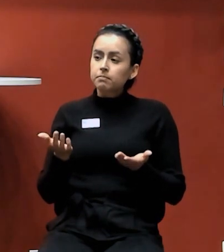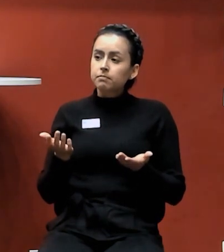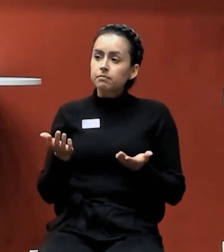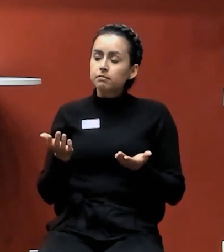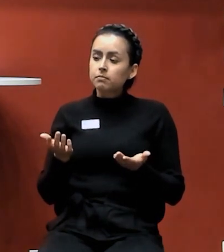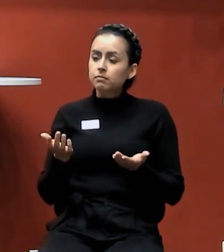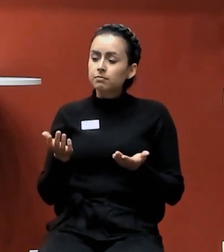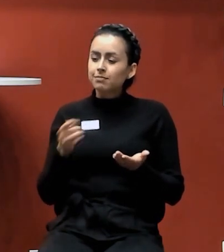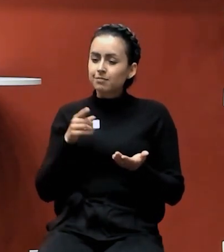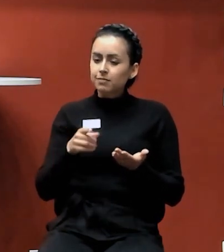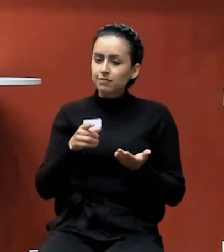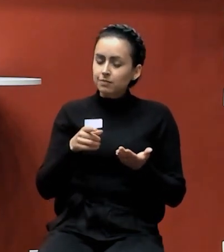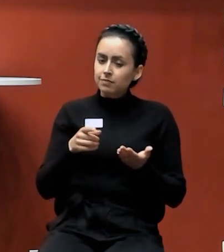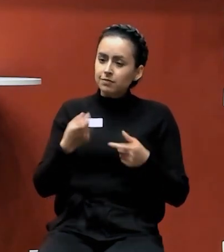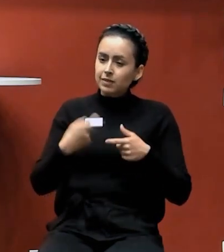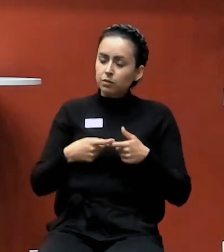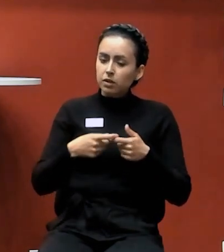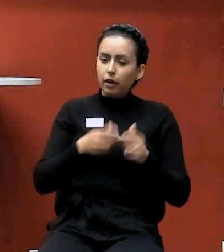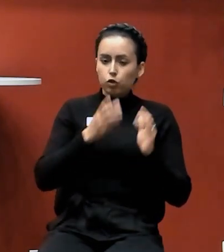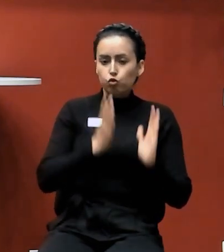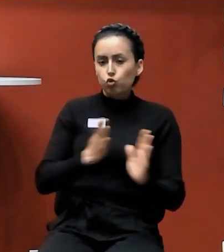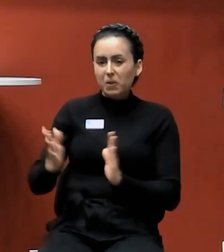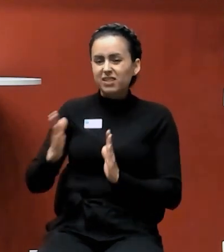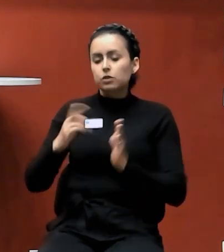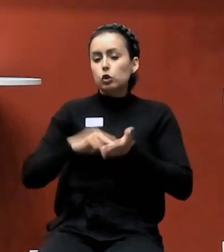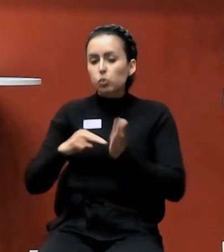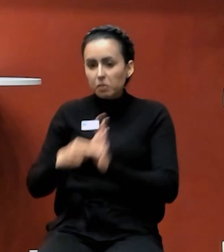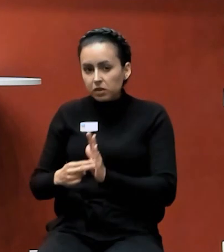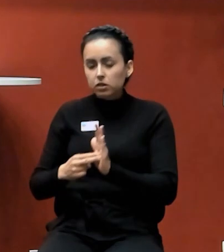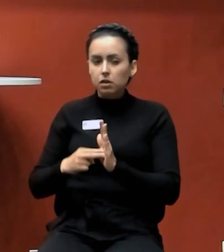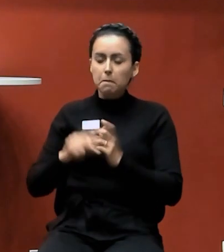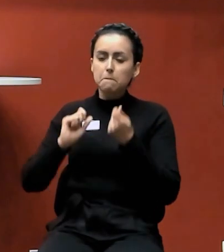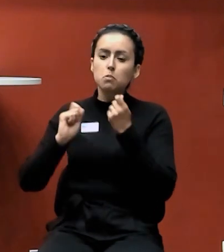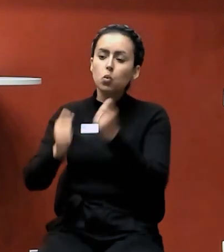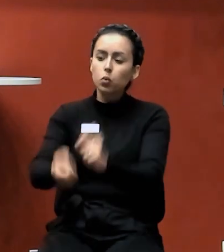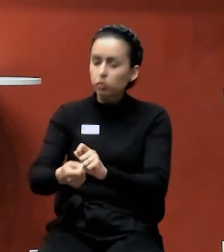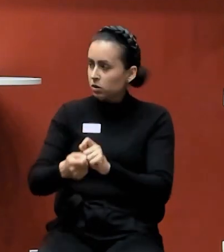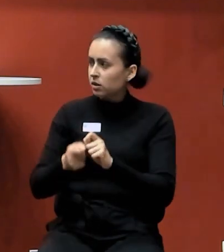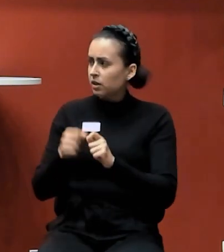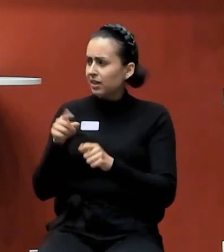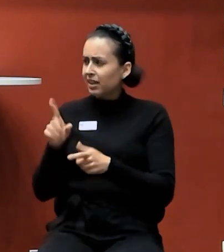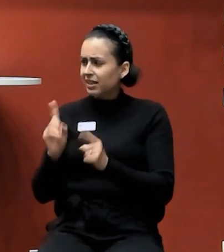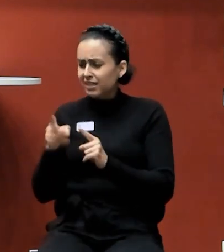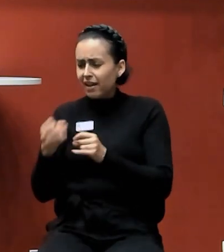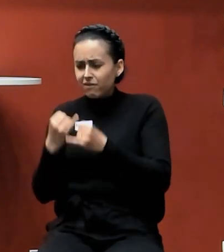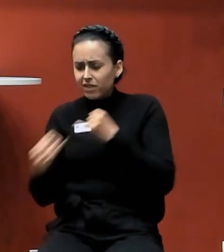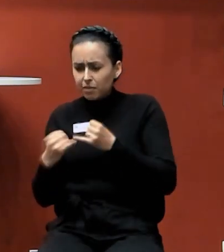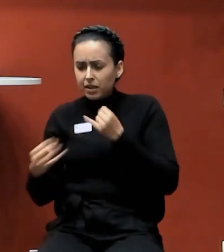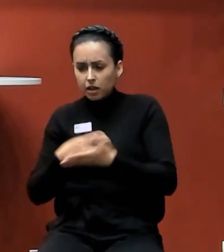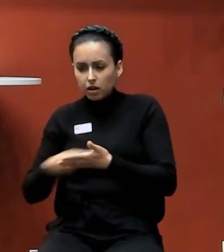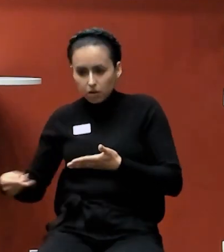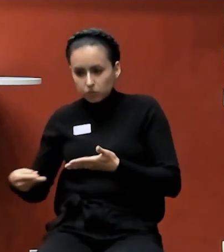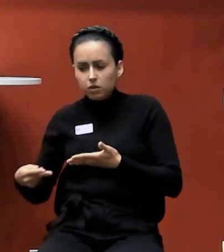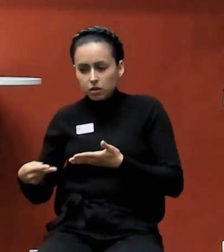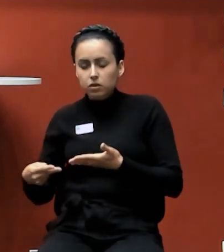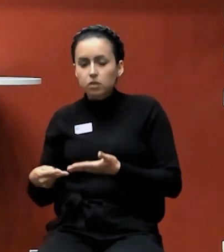the systemic change and the last part of the sentence. I think it's the one you... But which is not